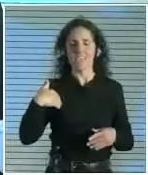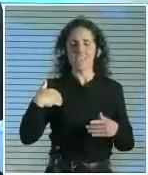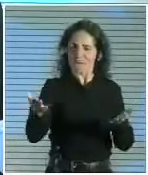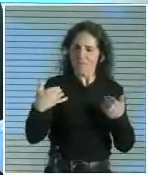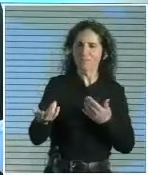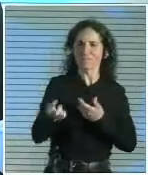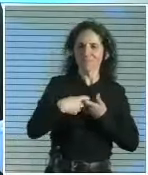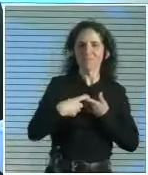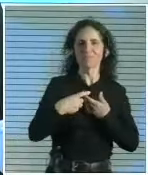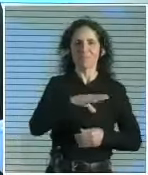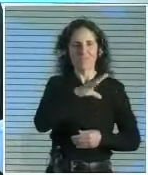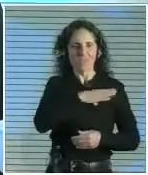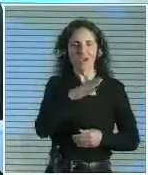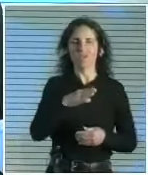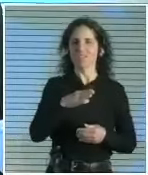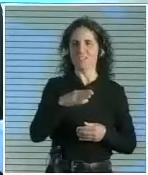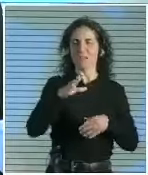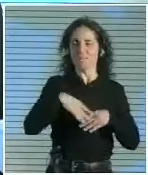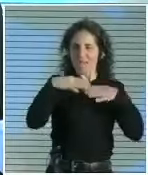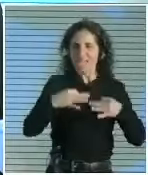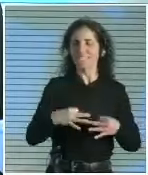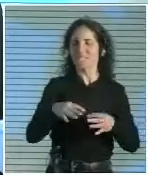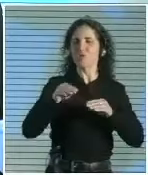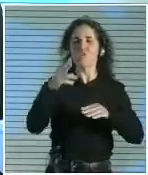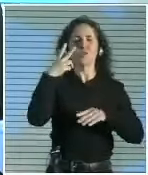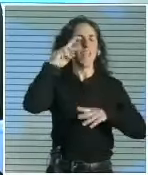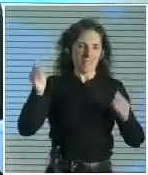to takes away from it. And it's something that could have a